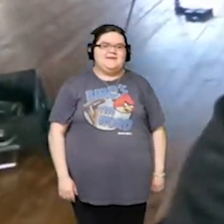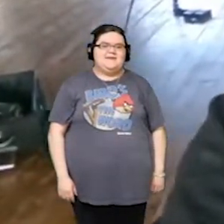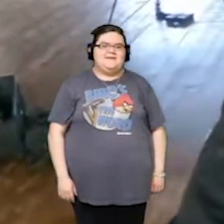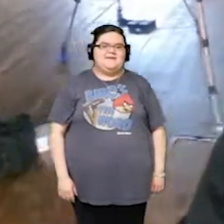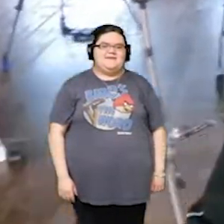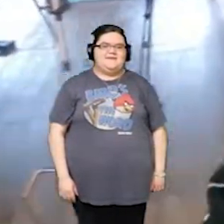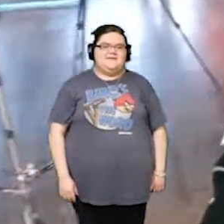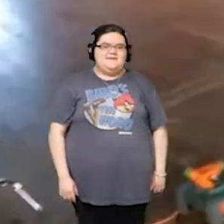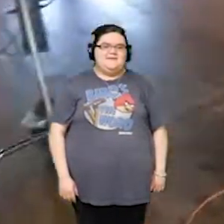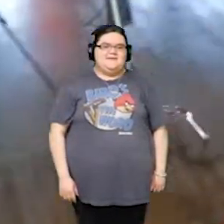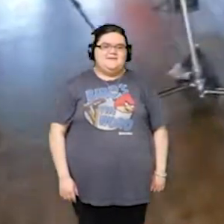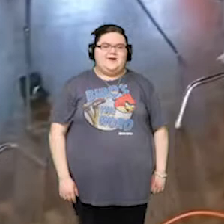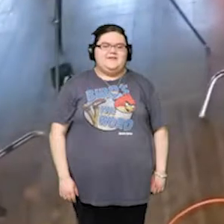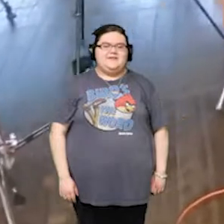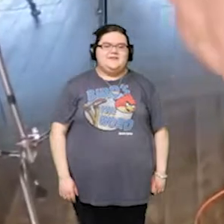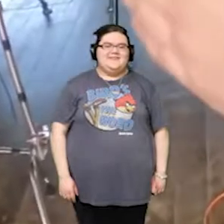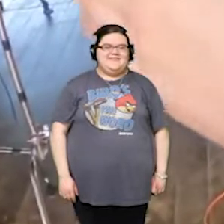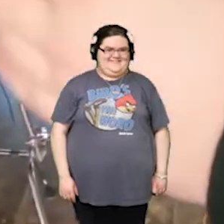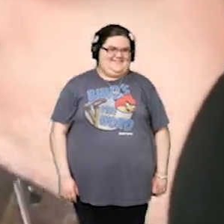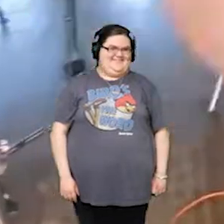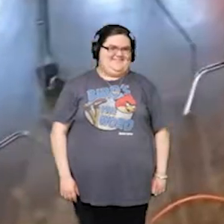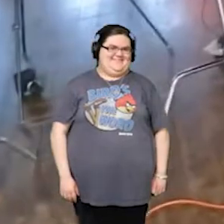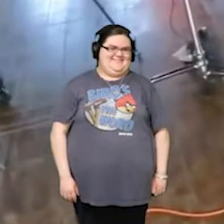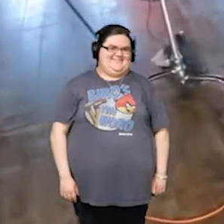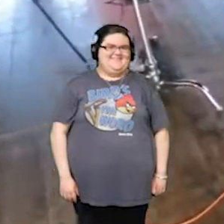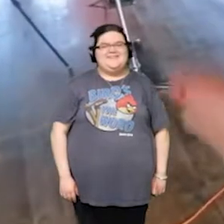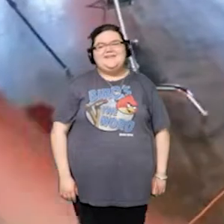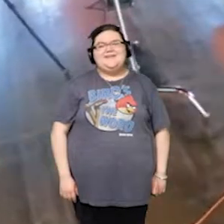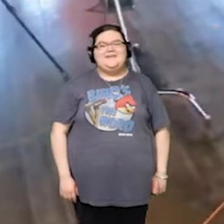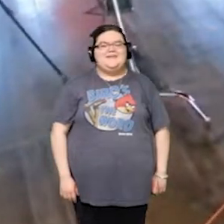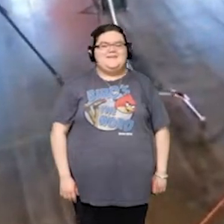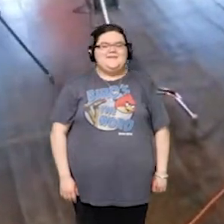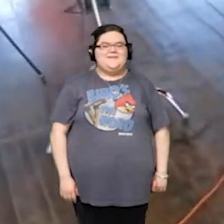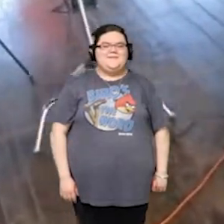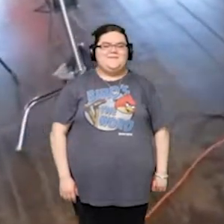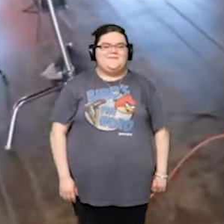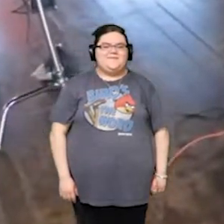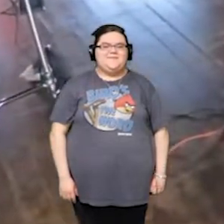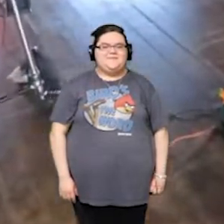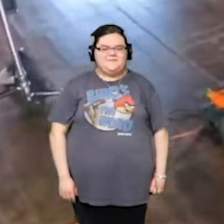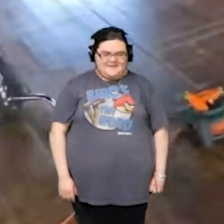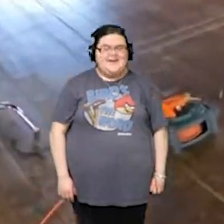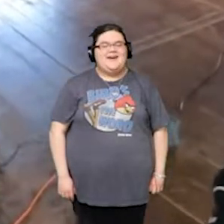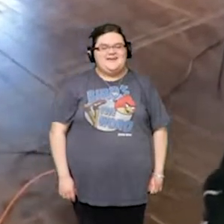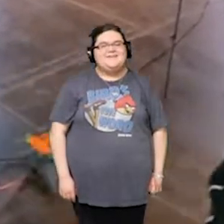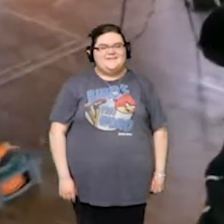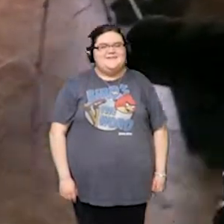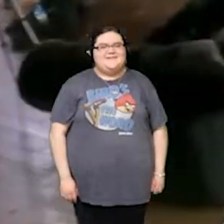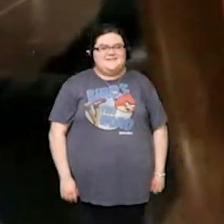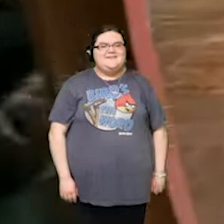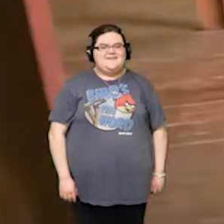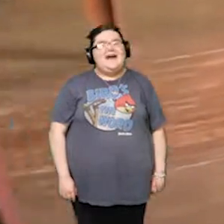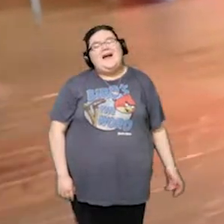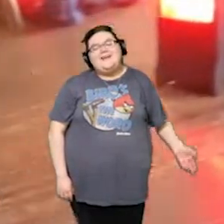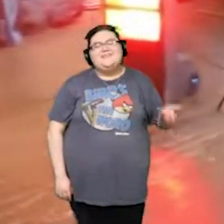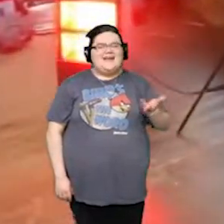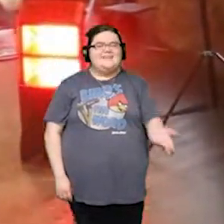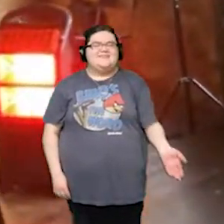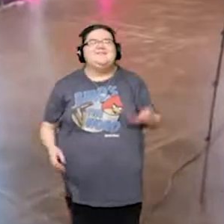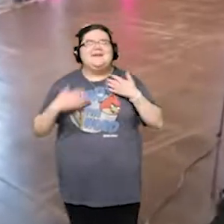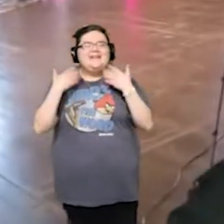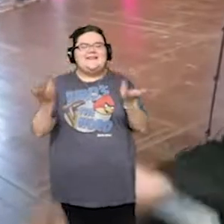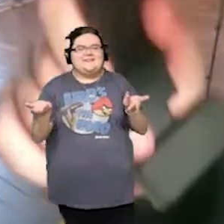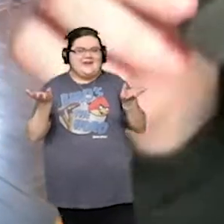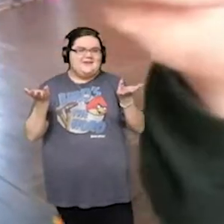Just have a look what else I've done. I always try to bring you guys on set with us to show you how the back end of things is done and what kind of cameras we use and what kind of kit we